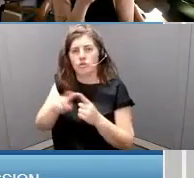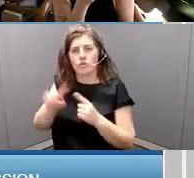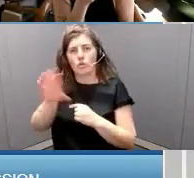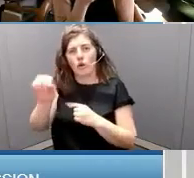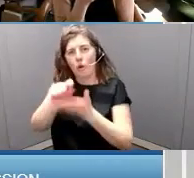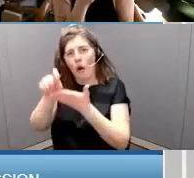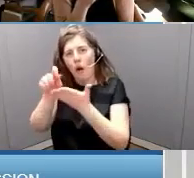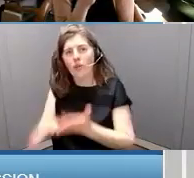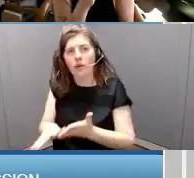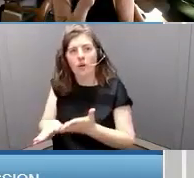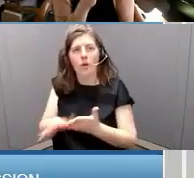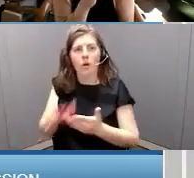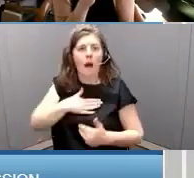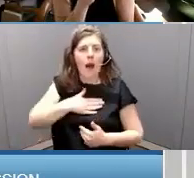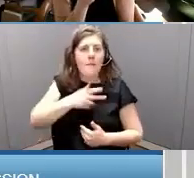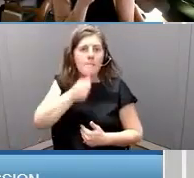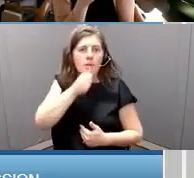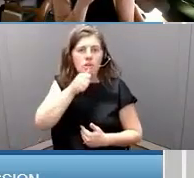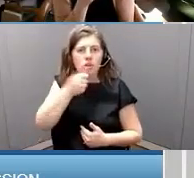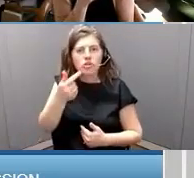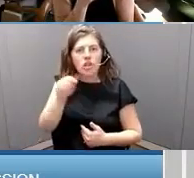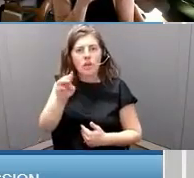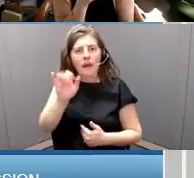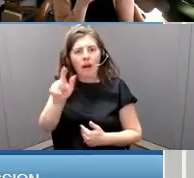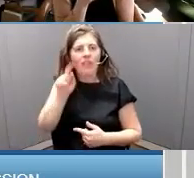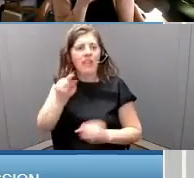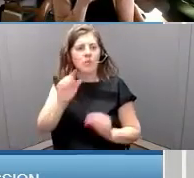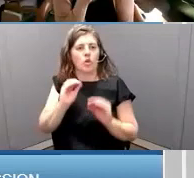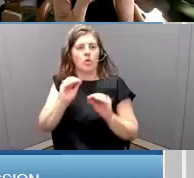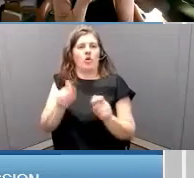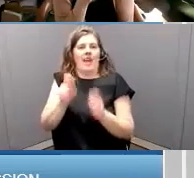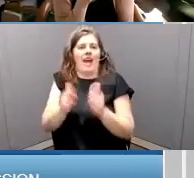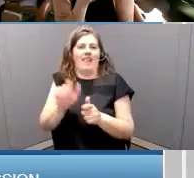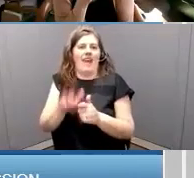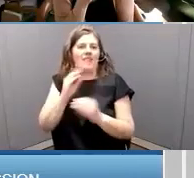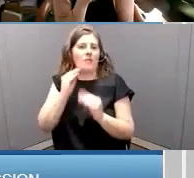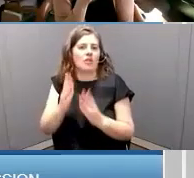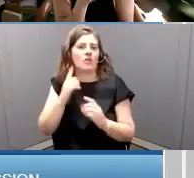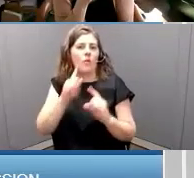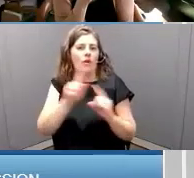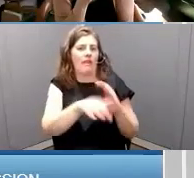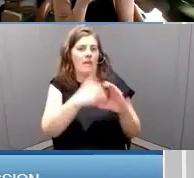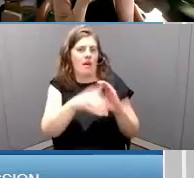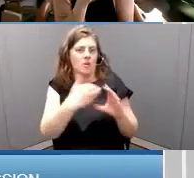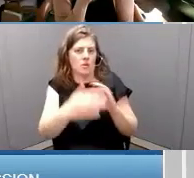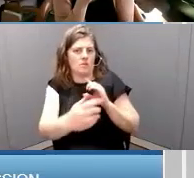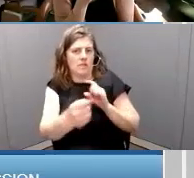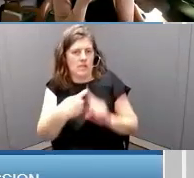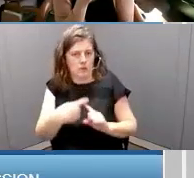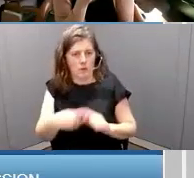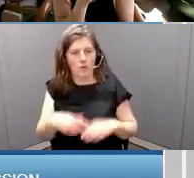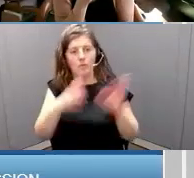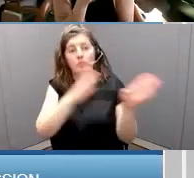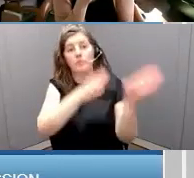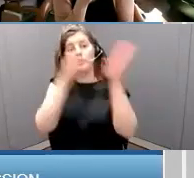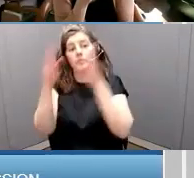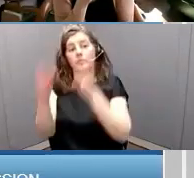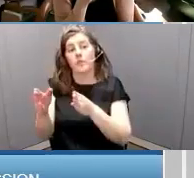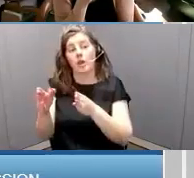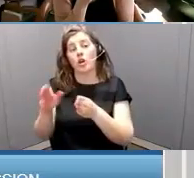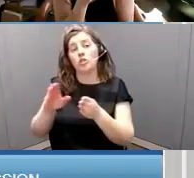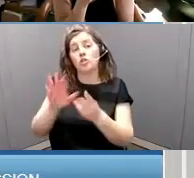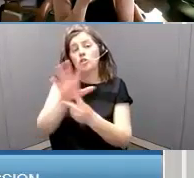or your own personal Gmail account, here is where you edit that. The next tab over is choose publishing